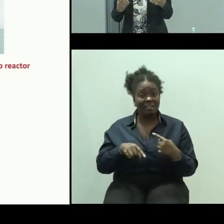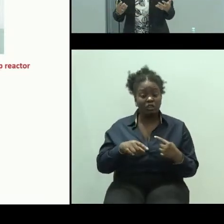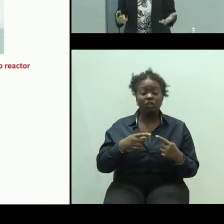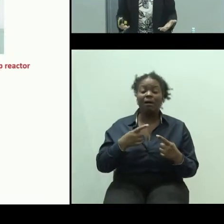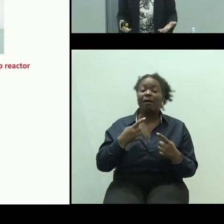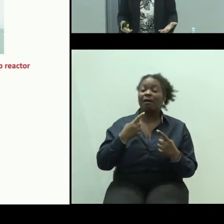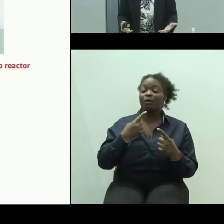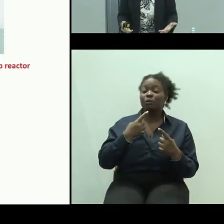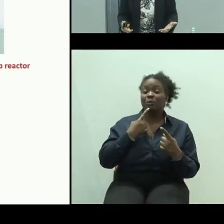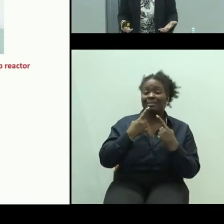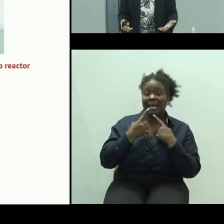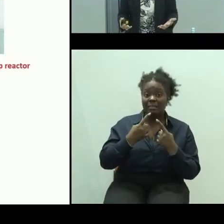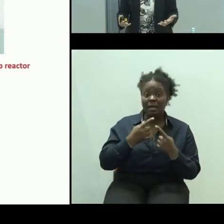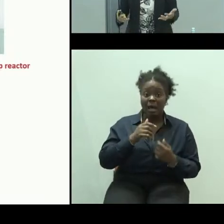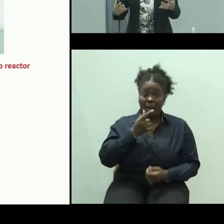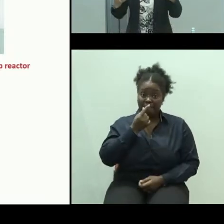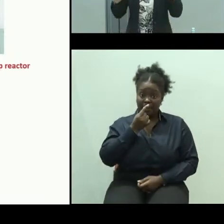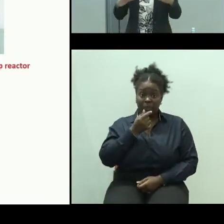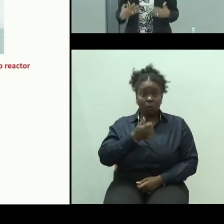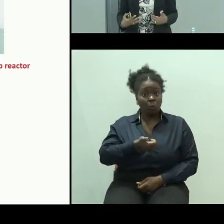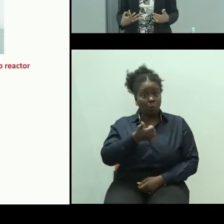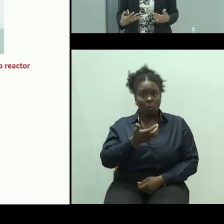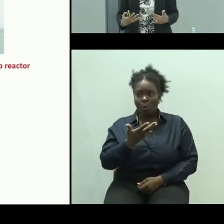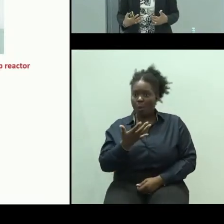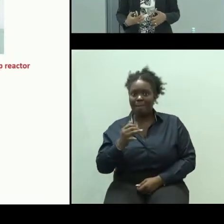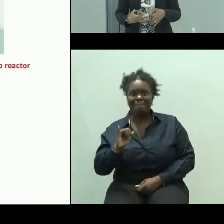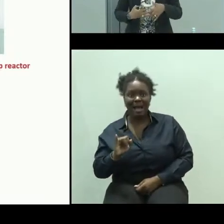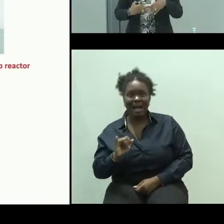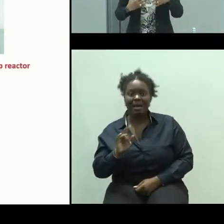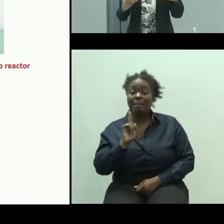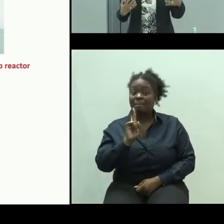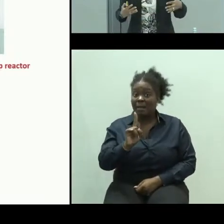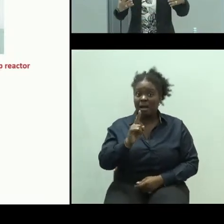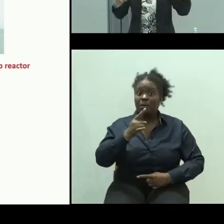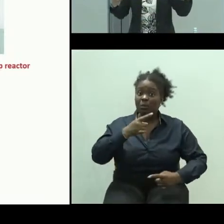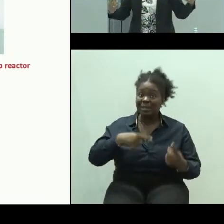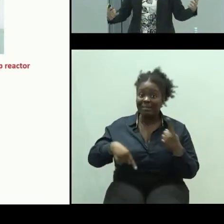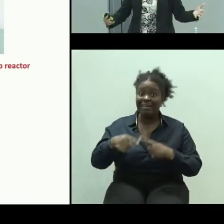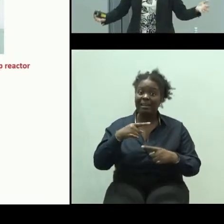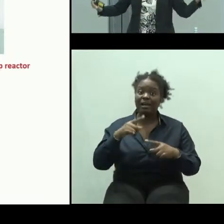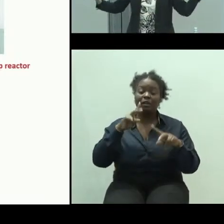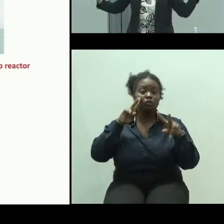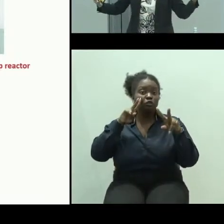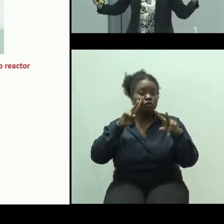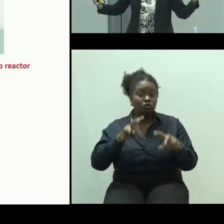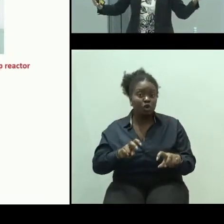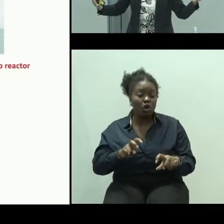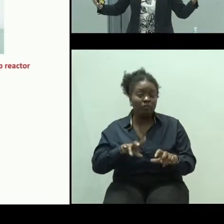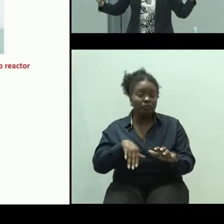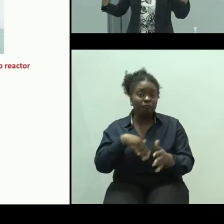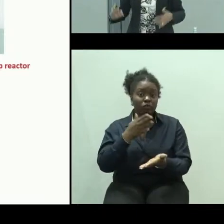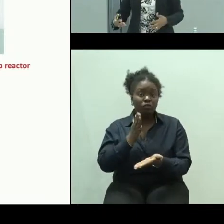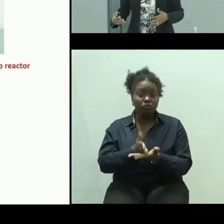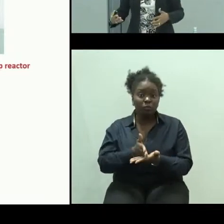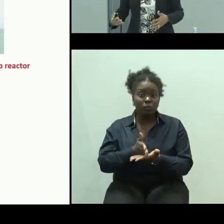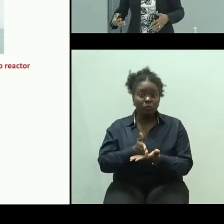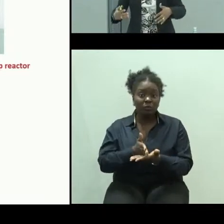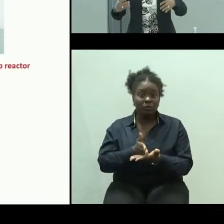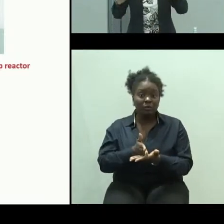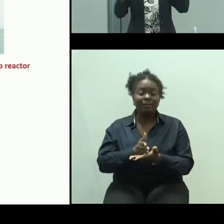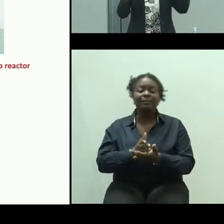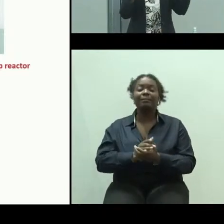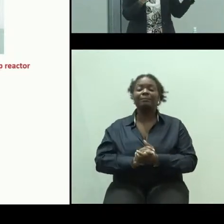be bad, right? But we're here as a search for truth, right? In other